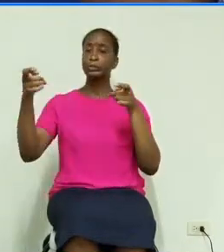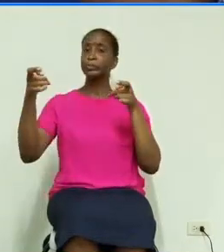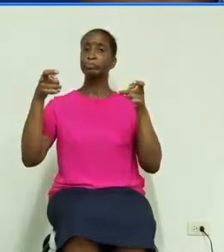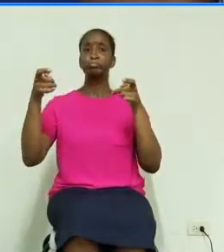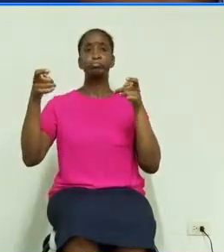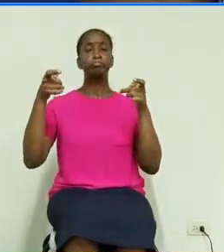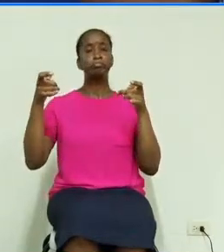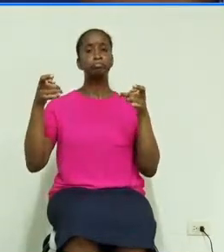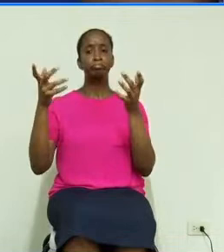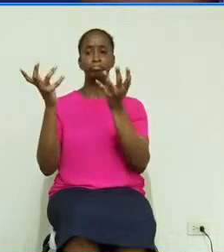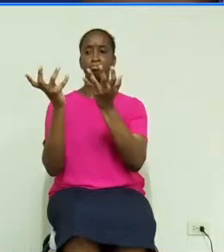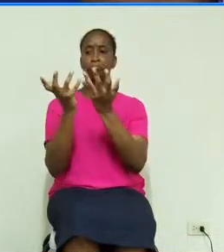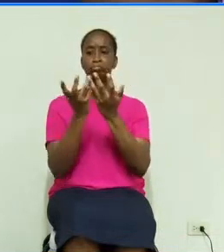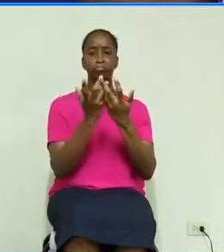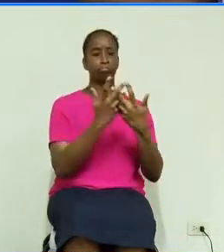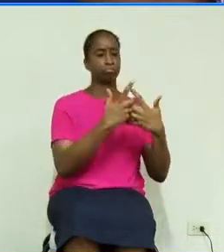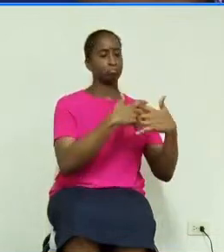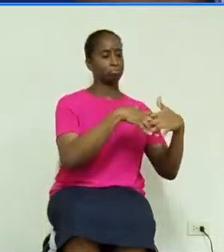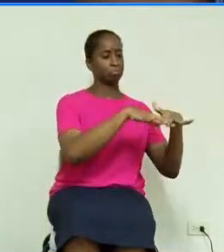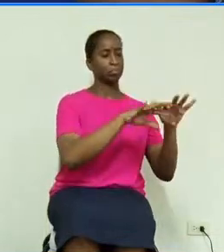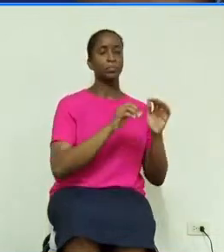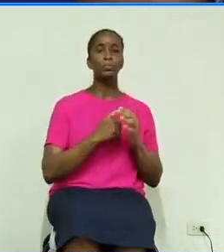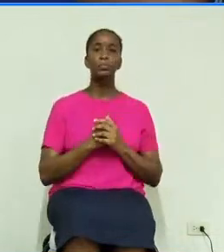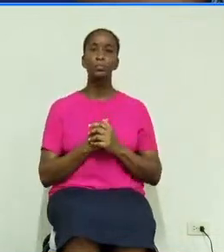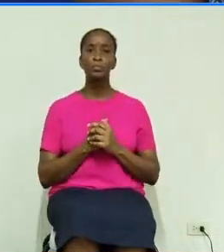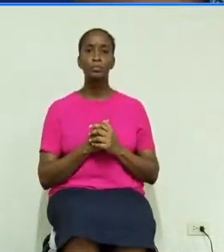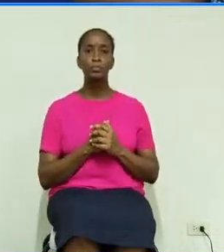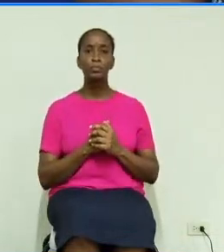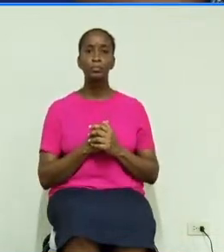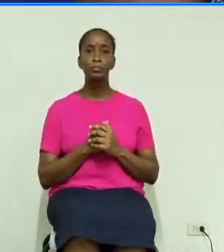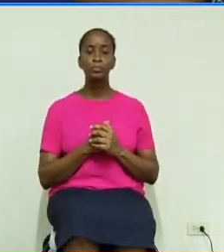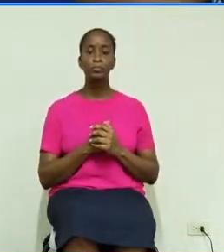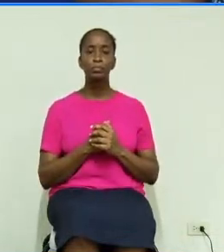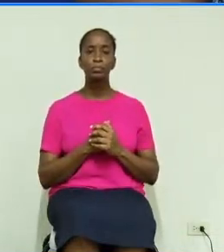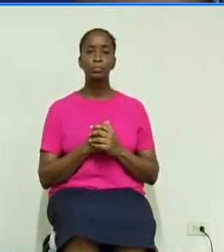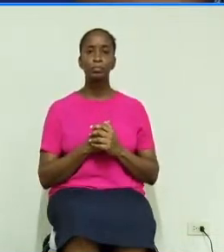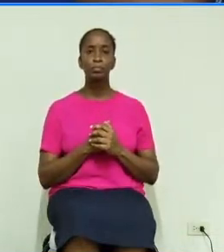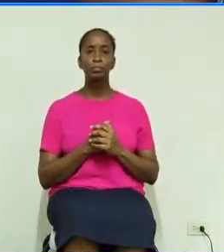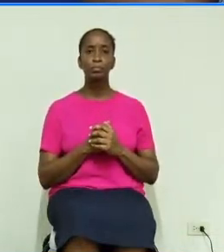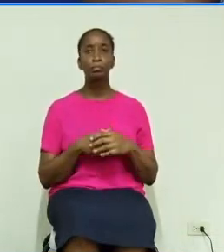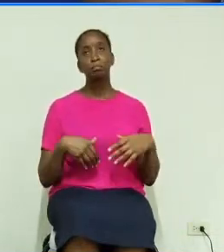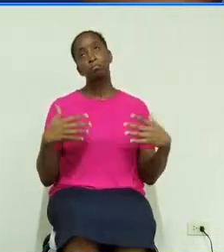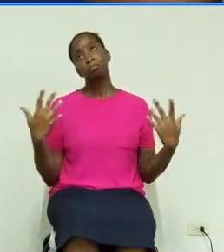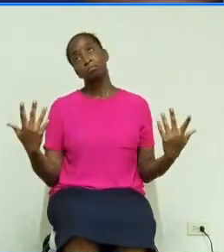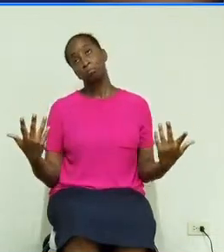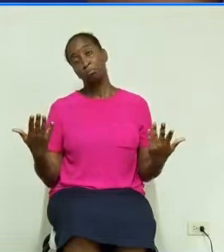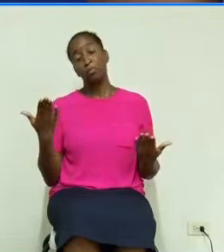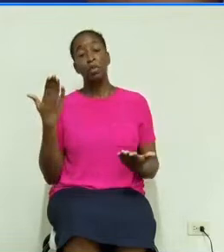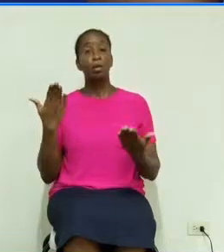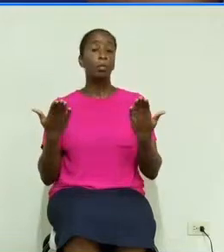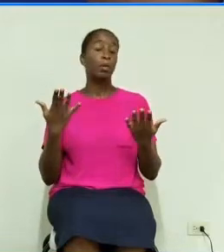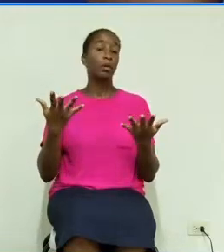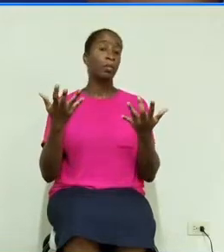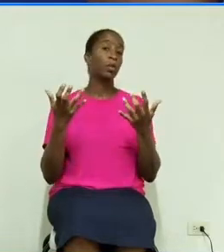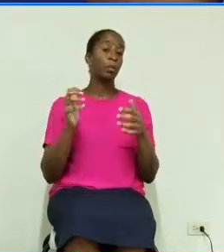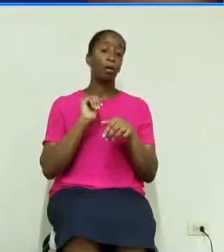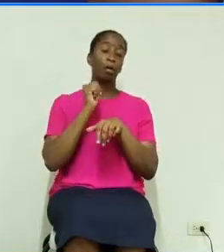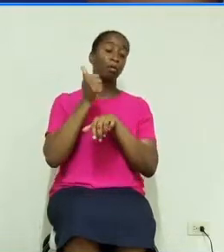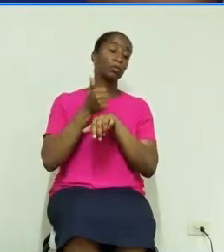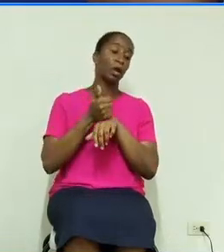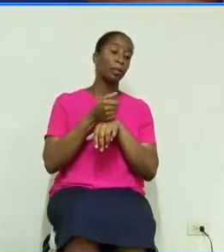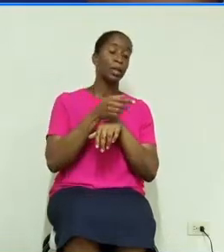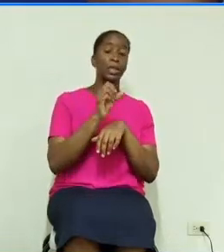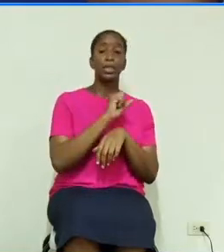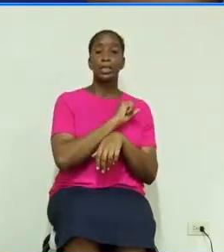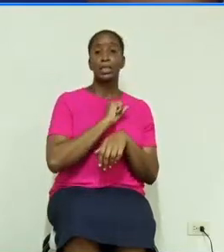mischief. If you want to suggest that there might be a quota on ministers taken from the Senate, well, that's a different discussion altogether.